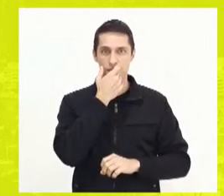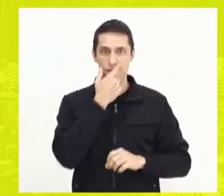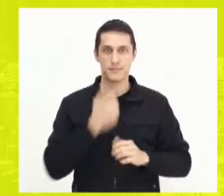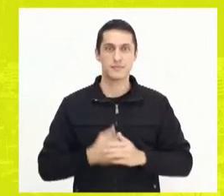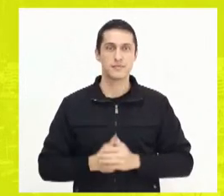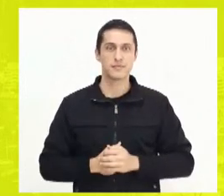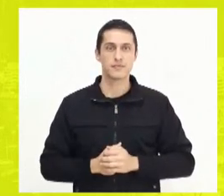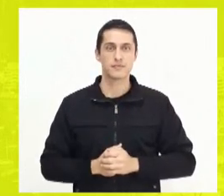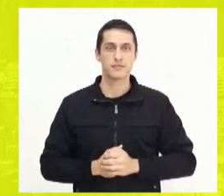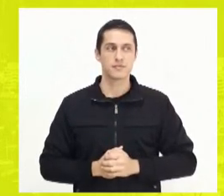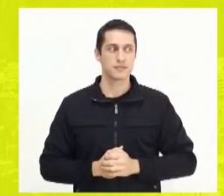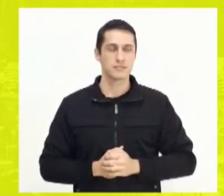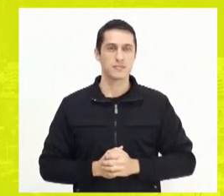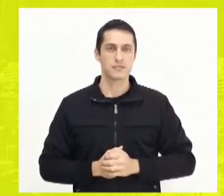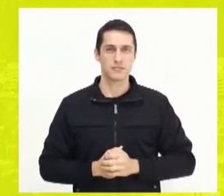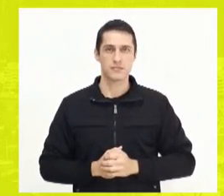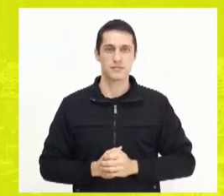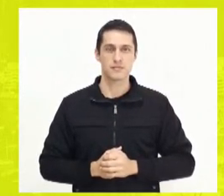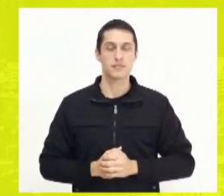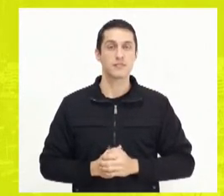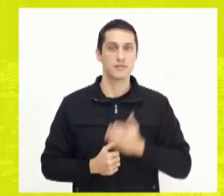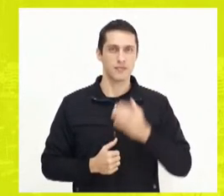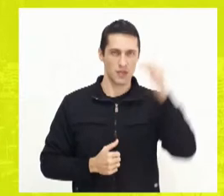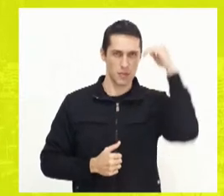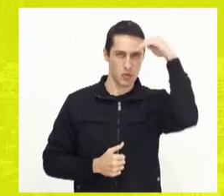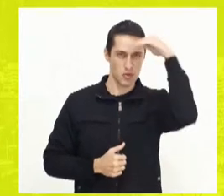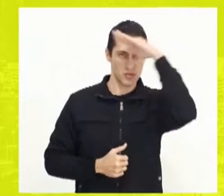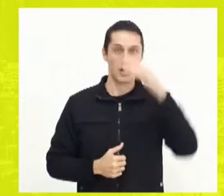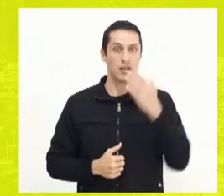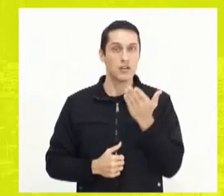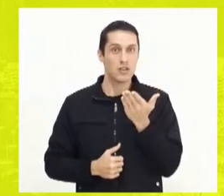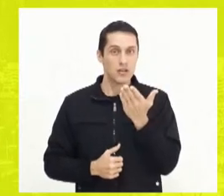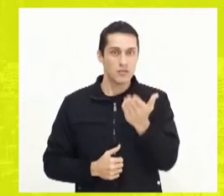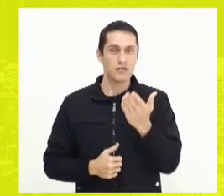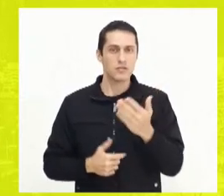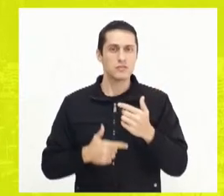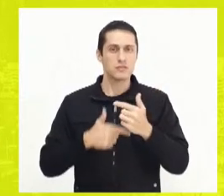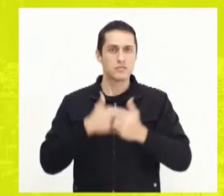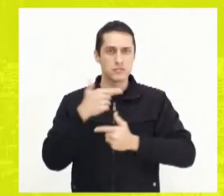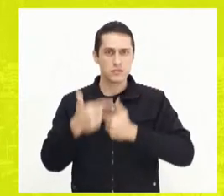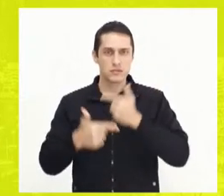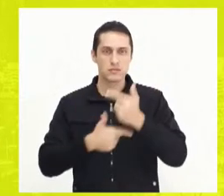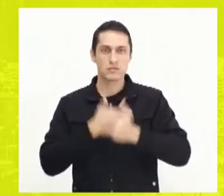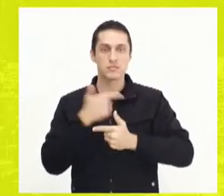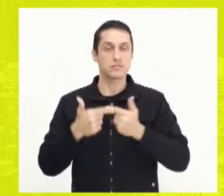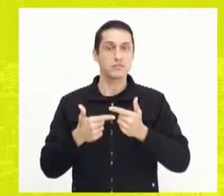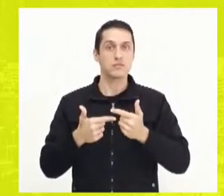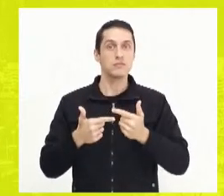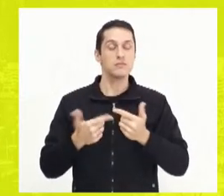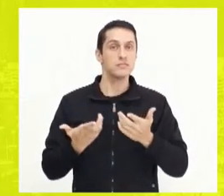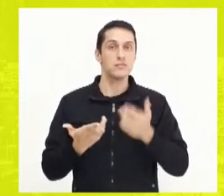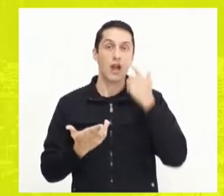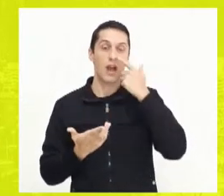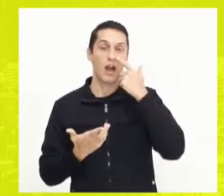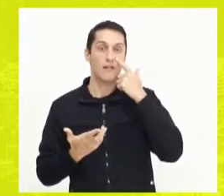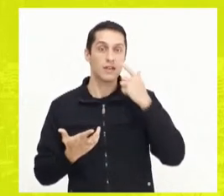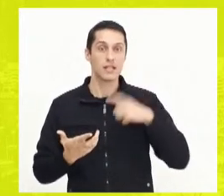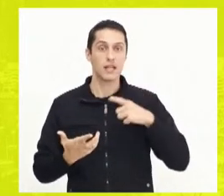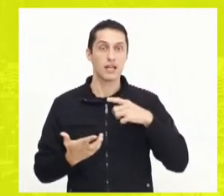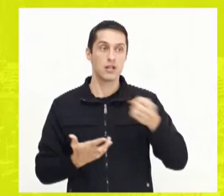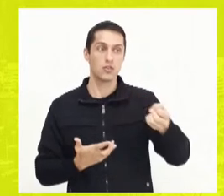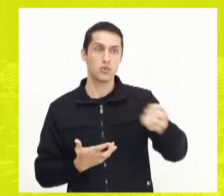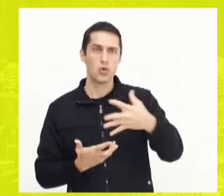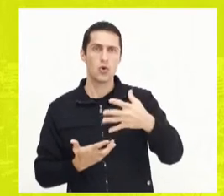has changed in the journalist coverage with politicians in general something new